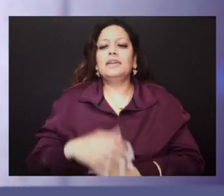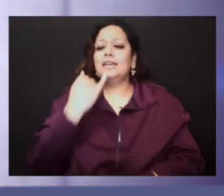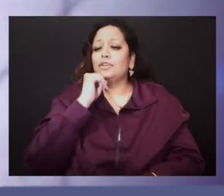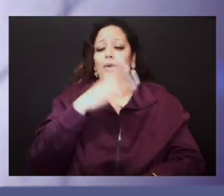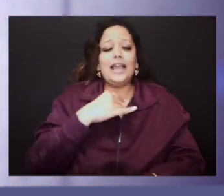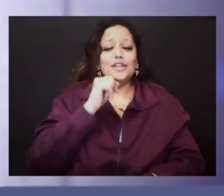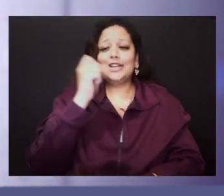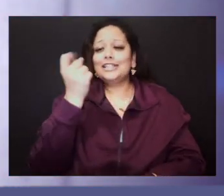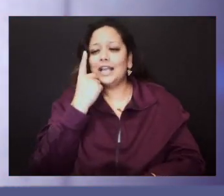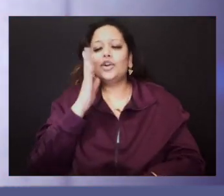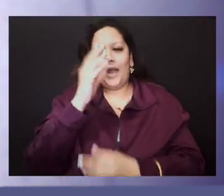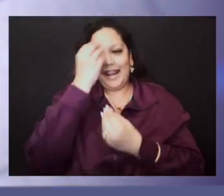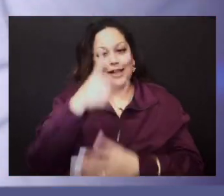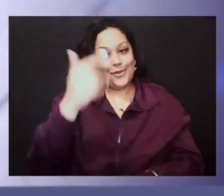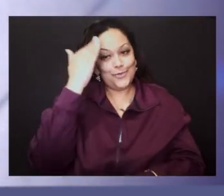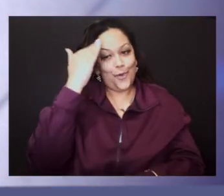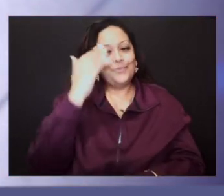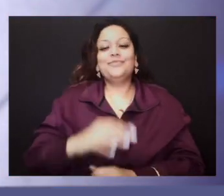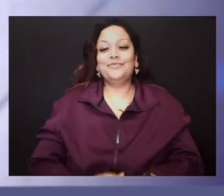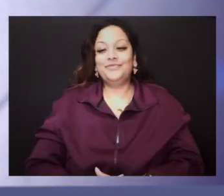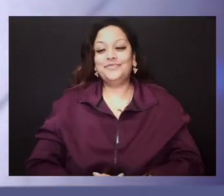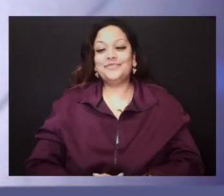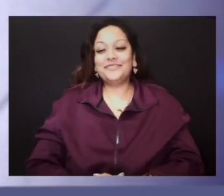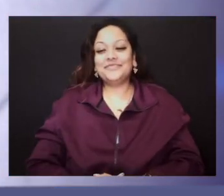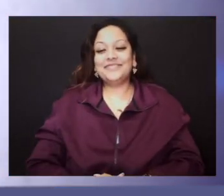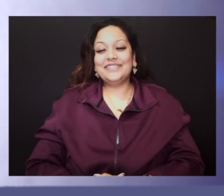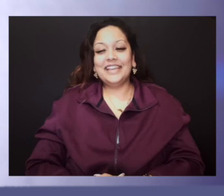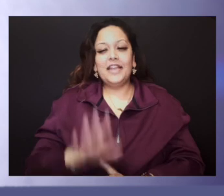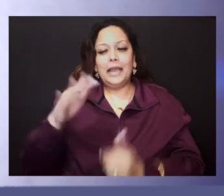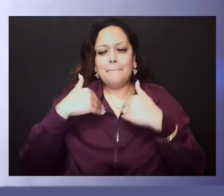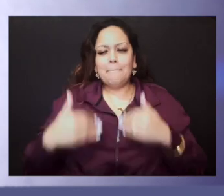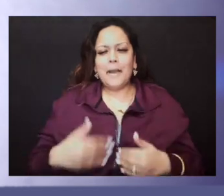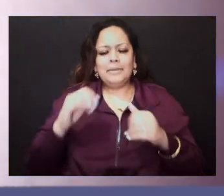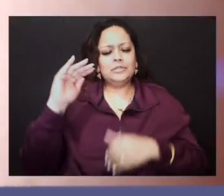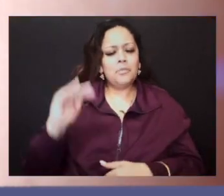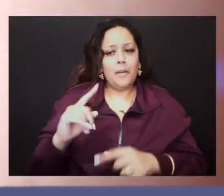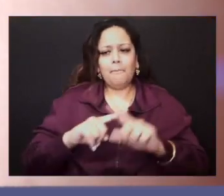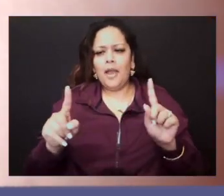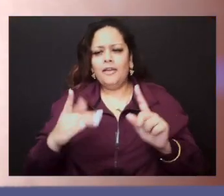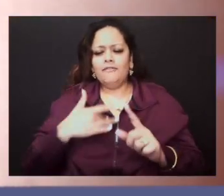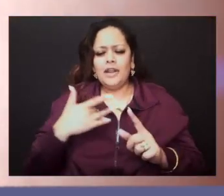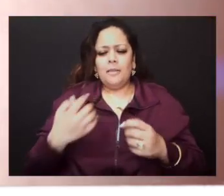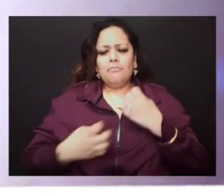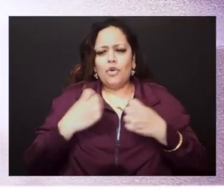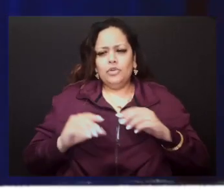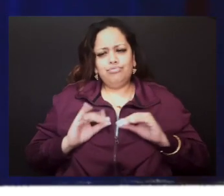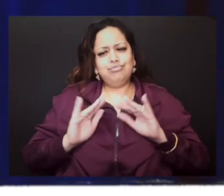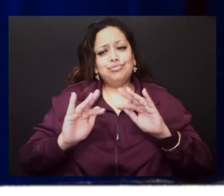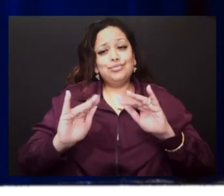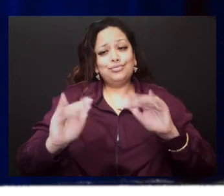don't like or don't understand something, they will let you know. While their bodies may be small, their emotions are